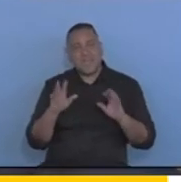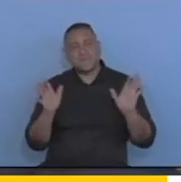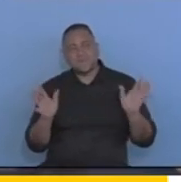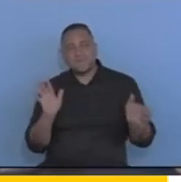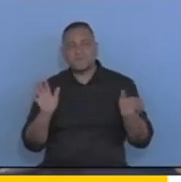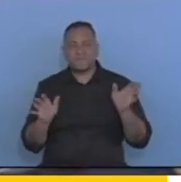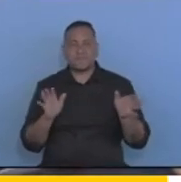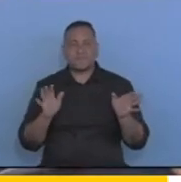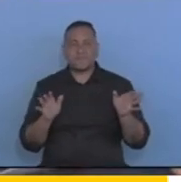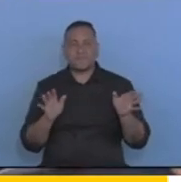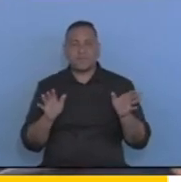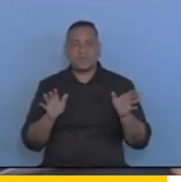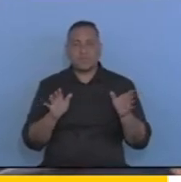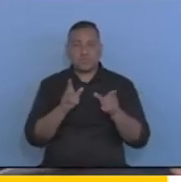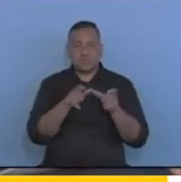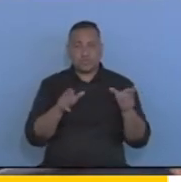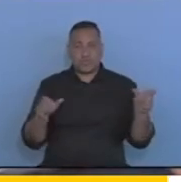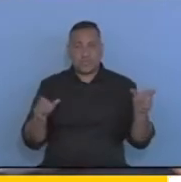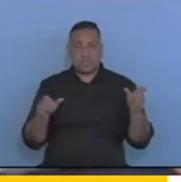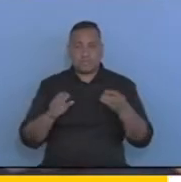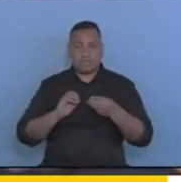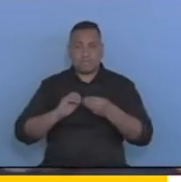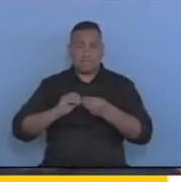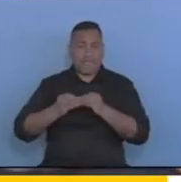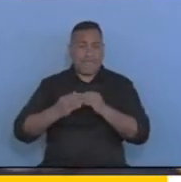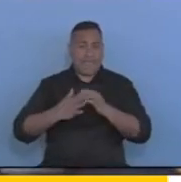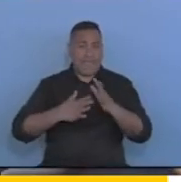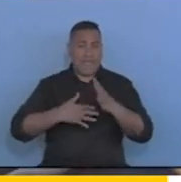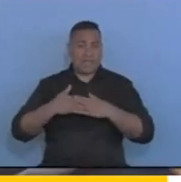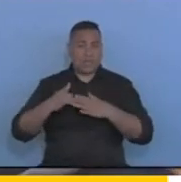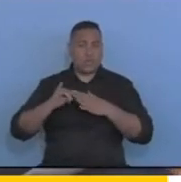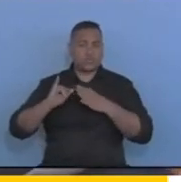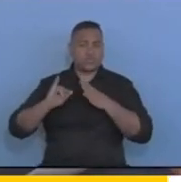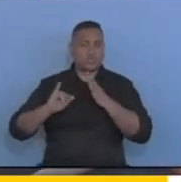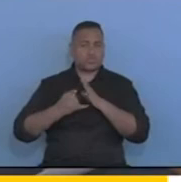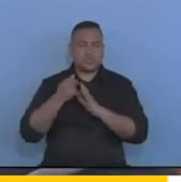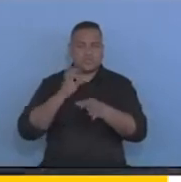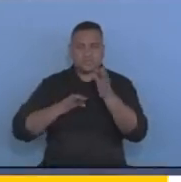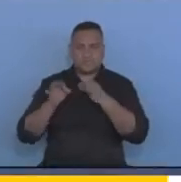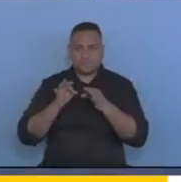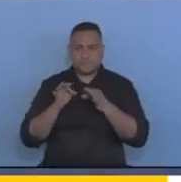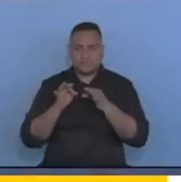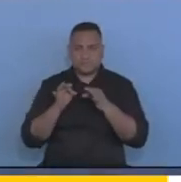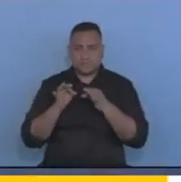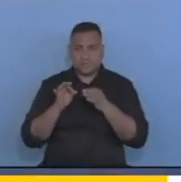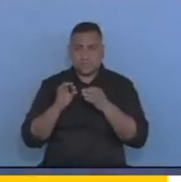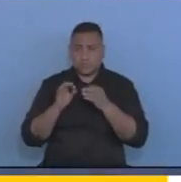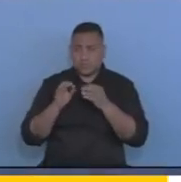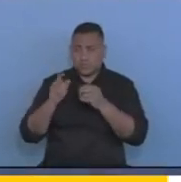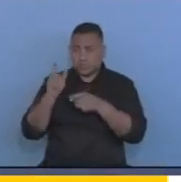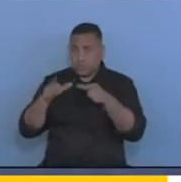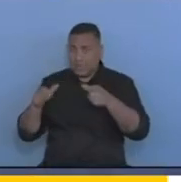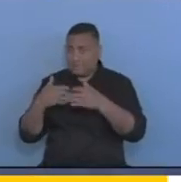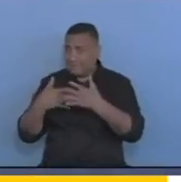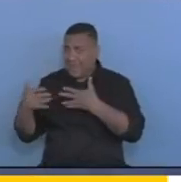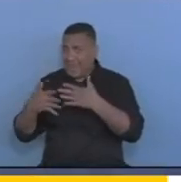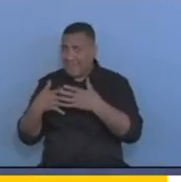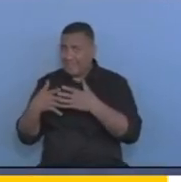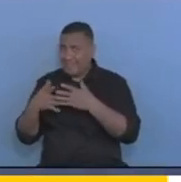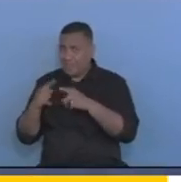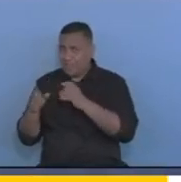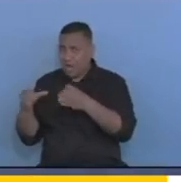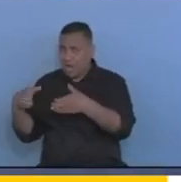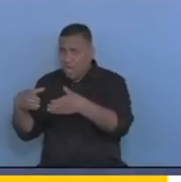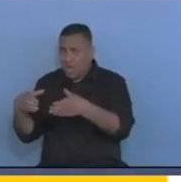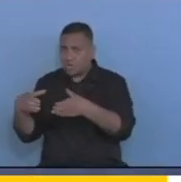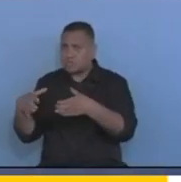Have students made any items to order? Just to put it, have a litmus test on this. Have students ever made anything that would go on